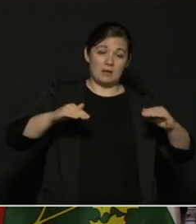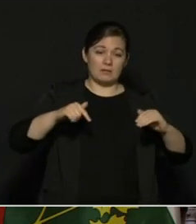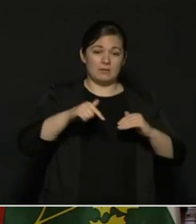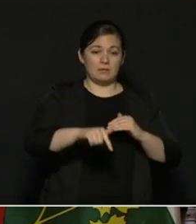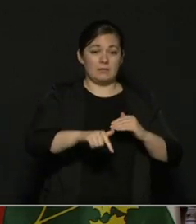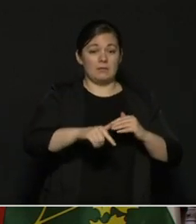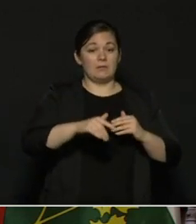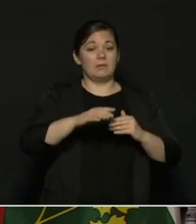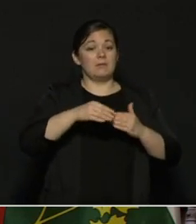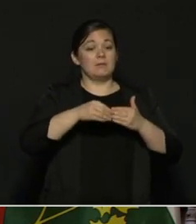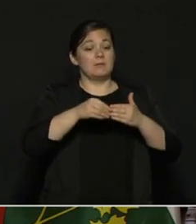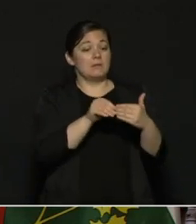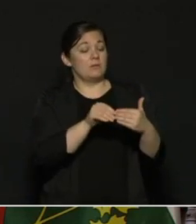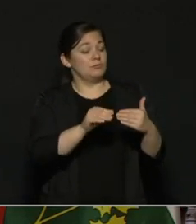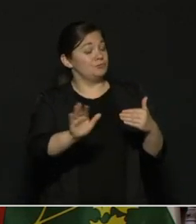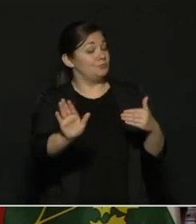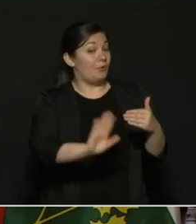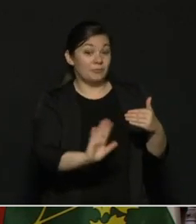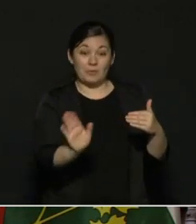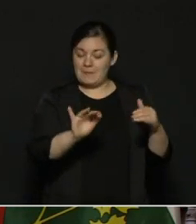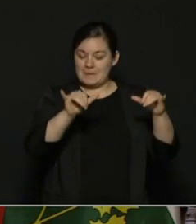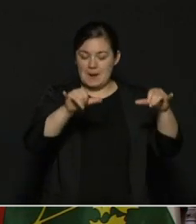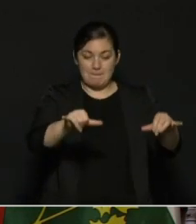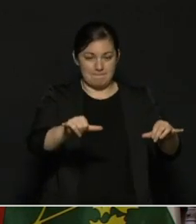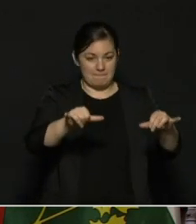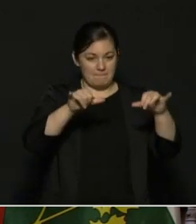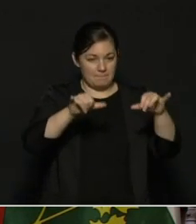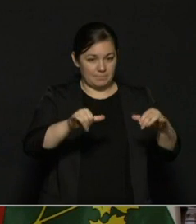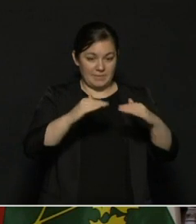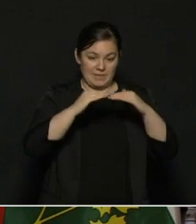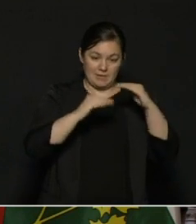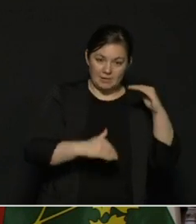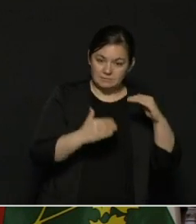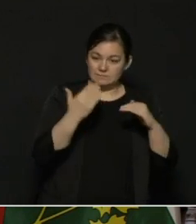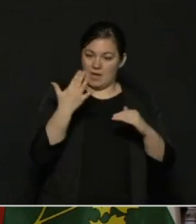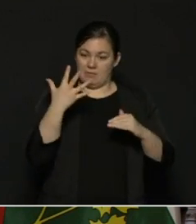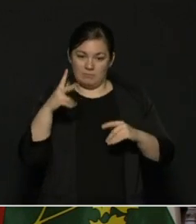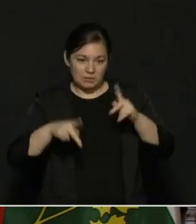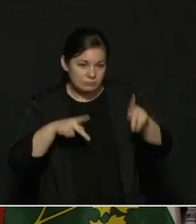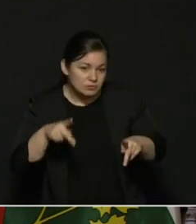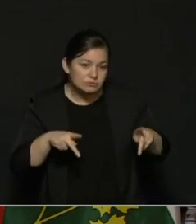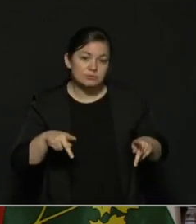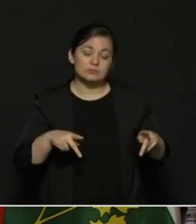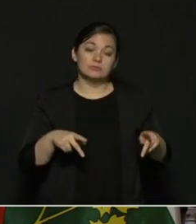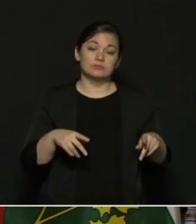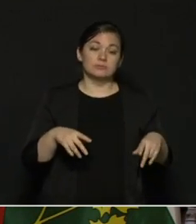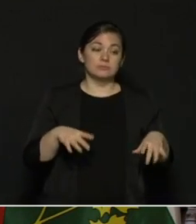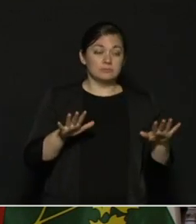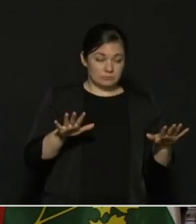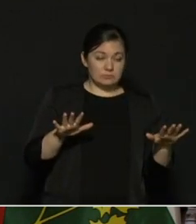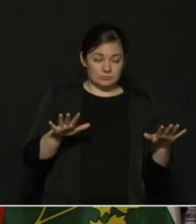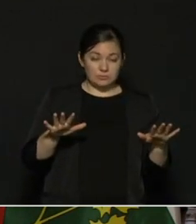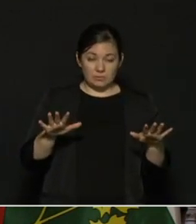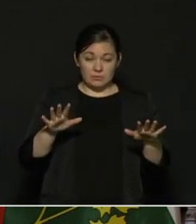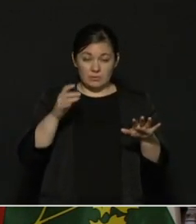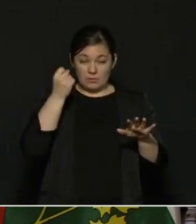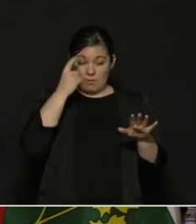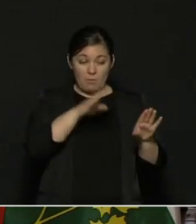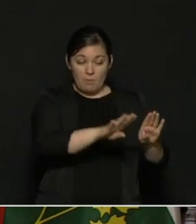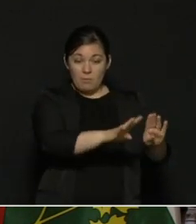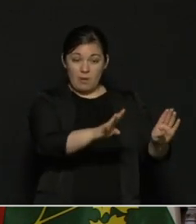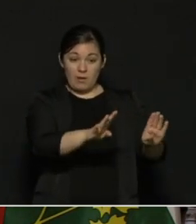off those. What we're saying is that if any of these things that are being considered now, they have to continue to maintain and do that. Can you do